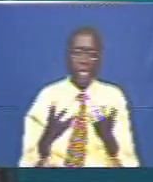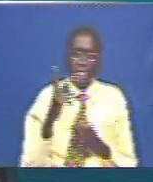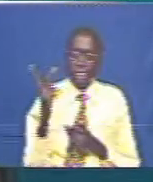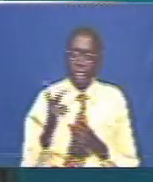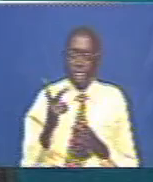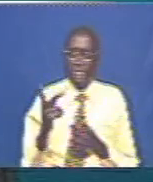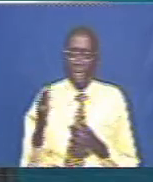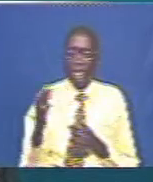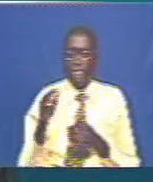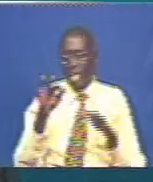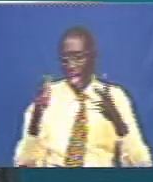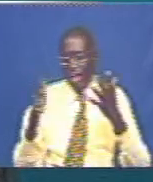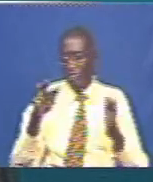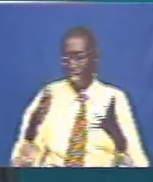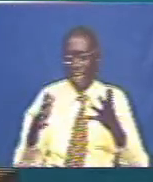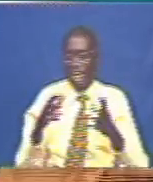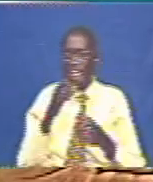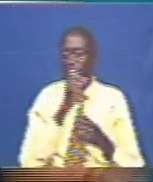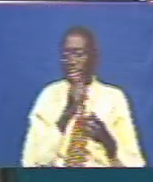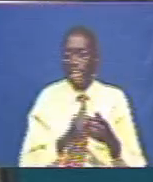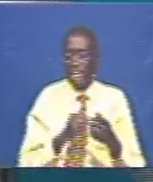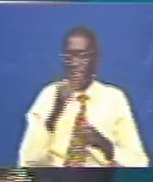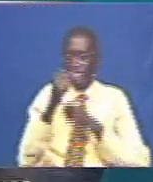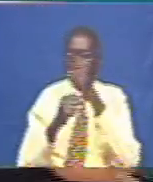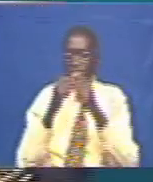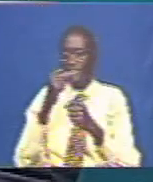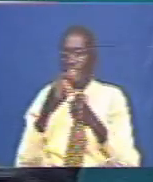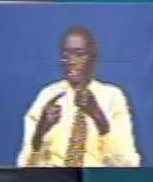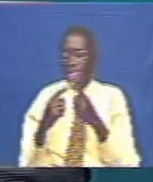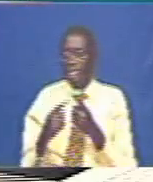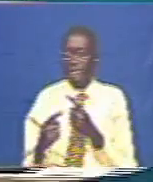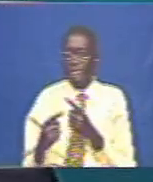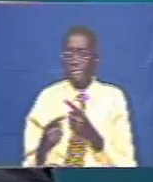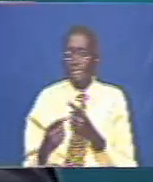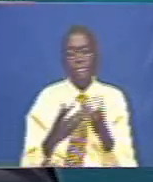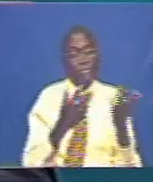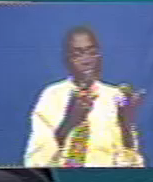the average age of a cooperative member is 55? Marcy,